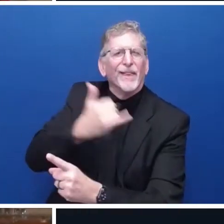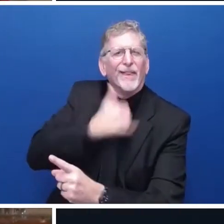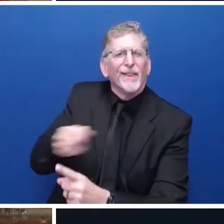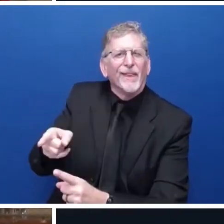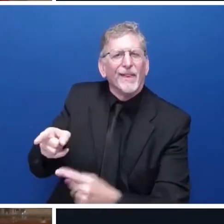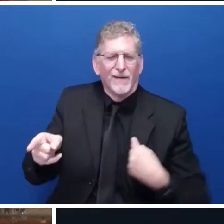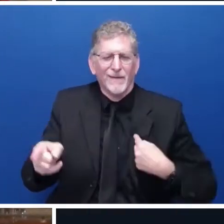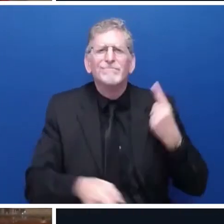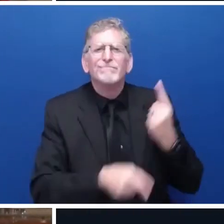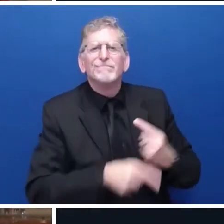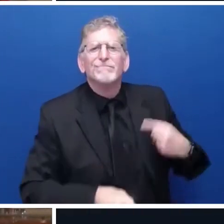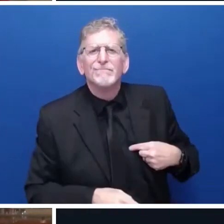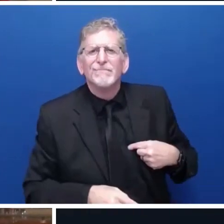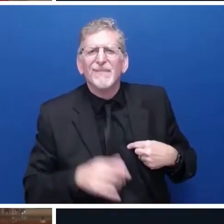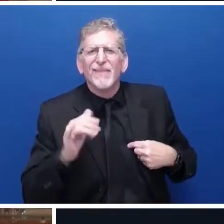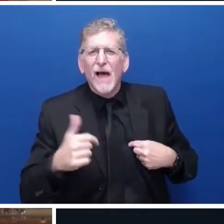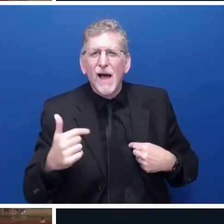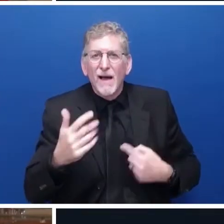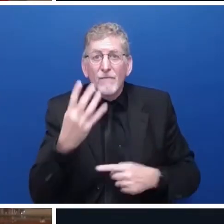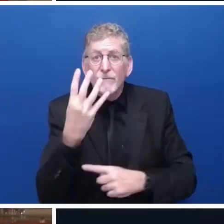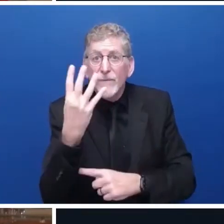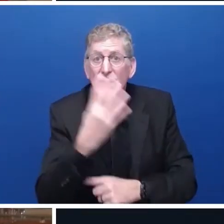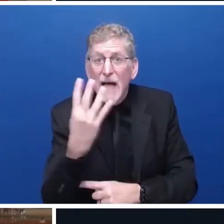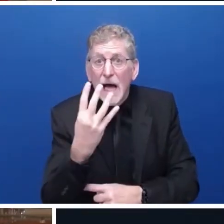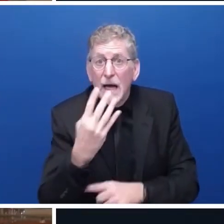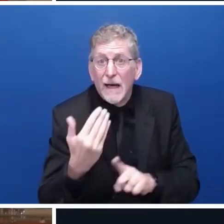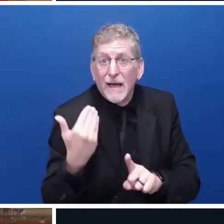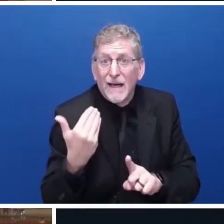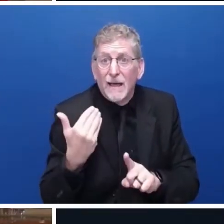Very unfortunate ruling.